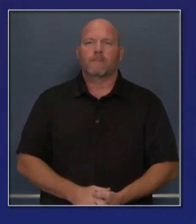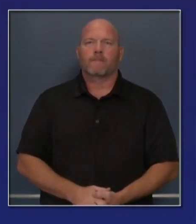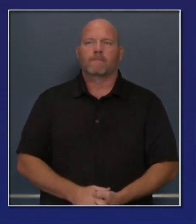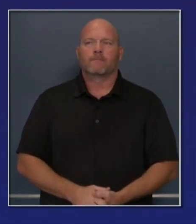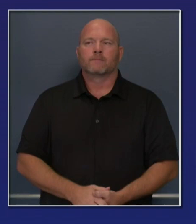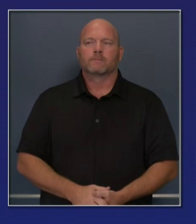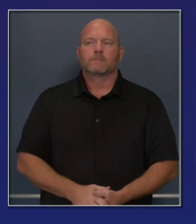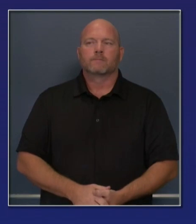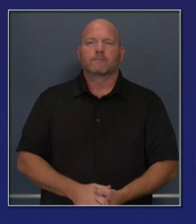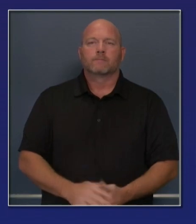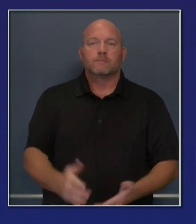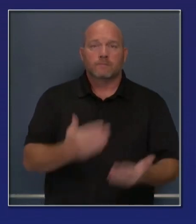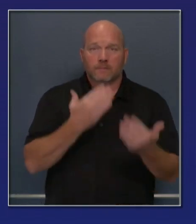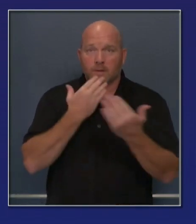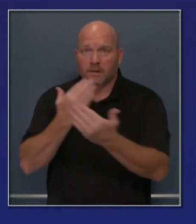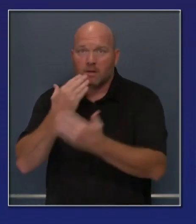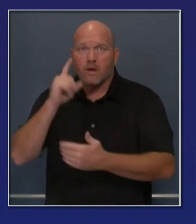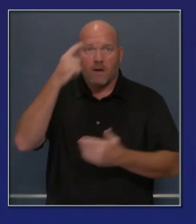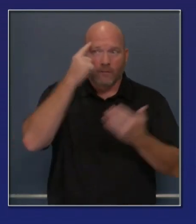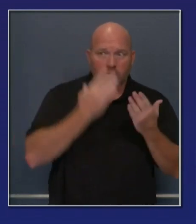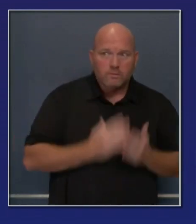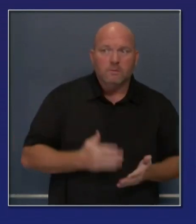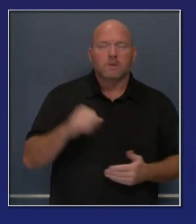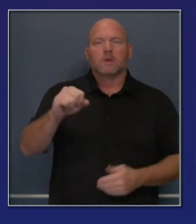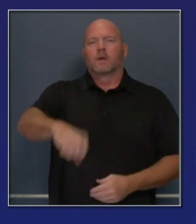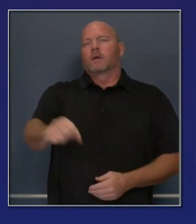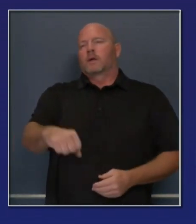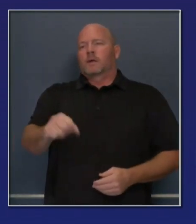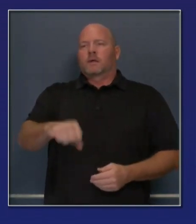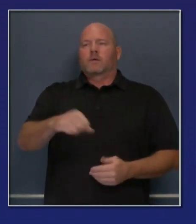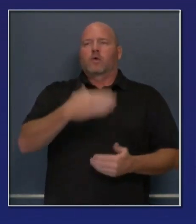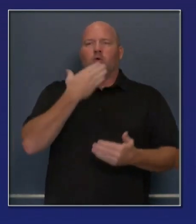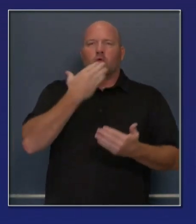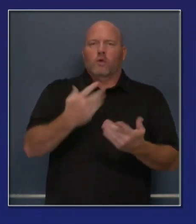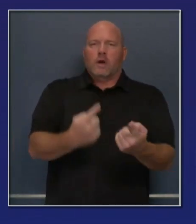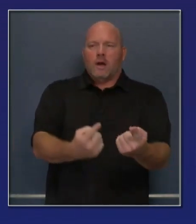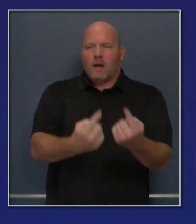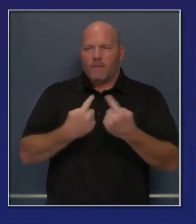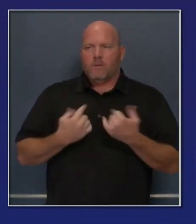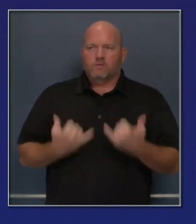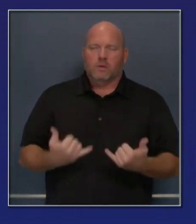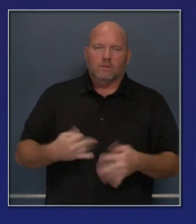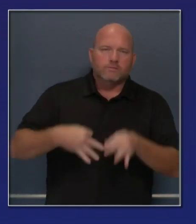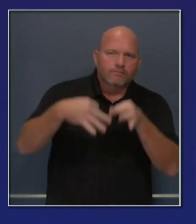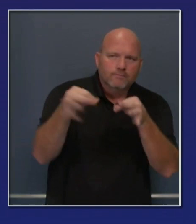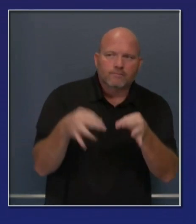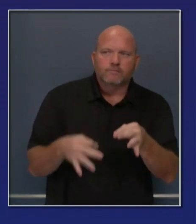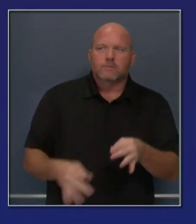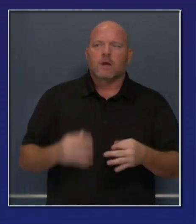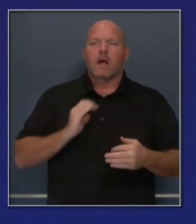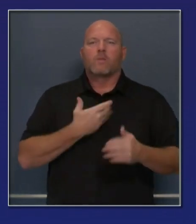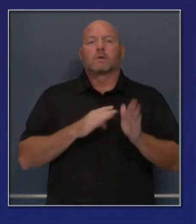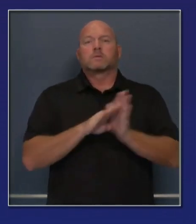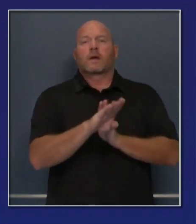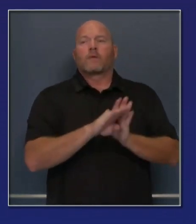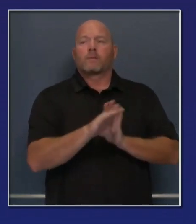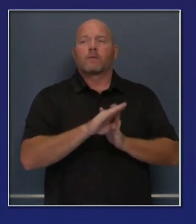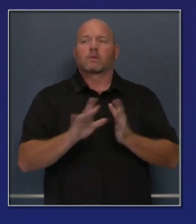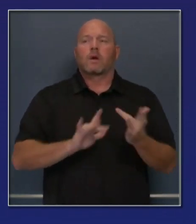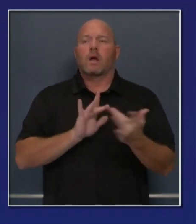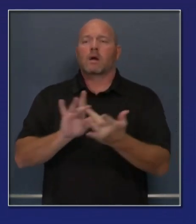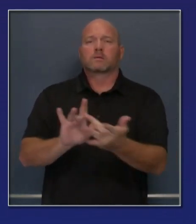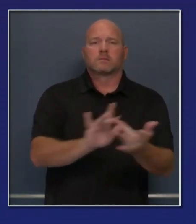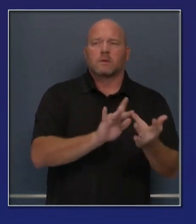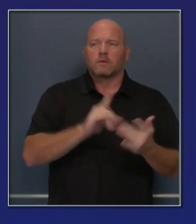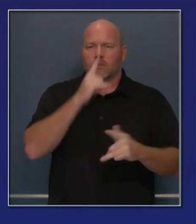Thank you, Governor. And yes, it's good to be with you to talk about our developments on contact tracing and